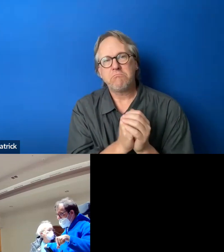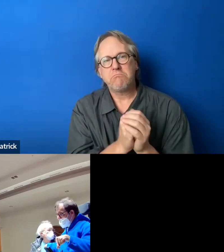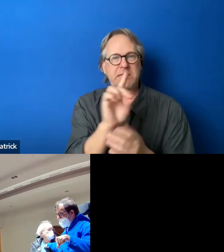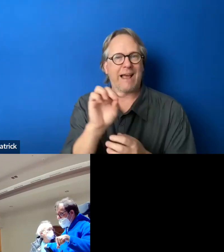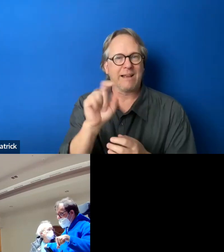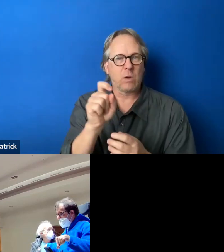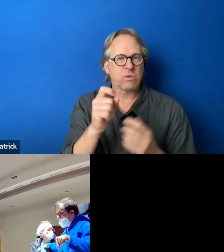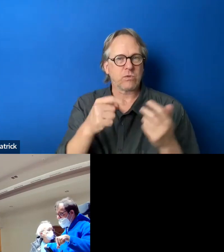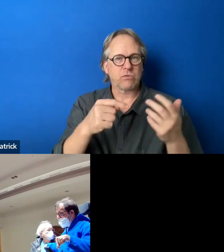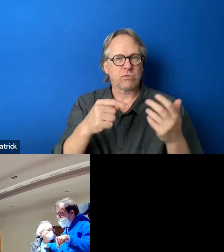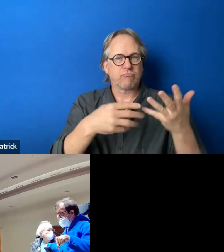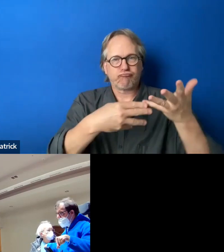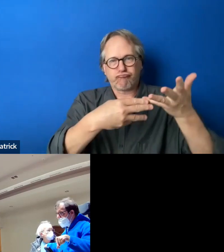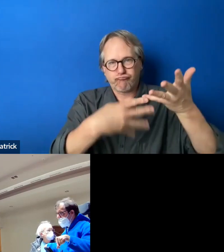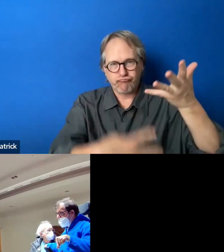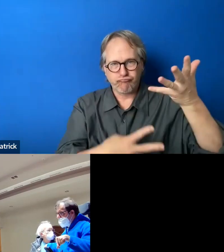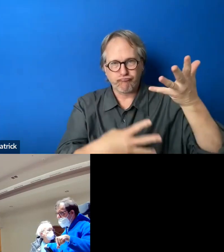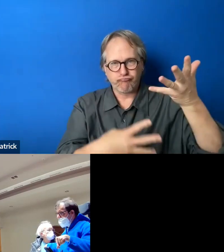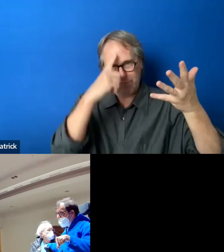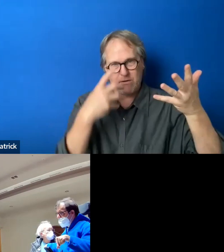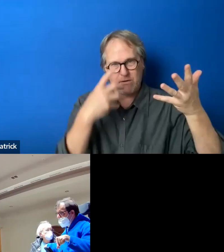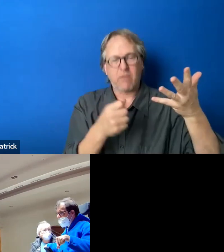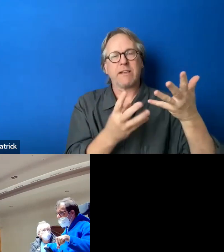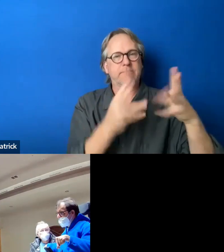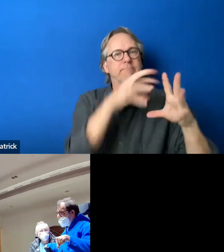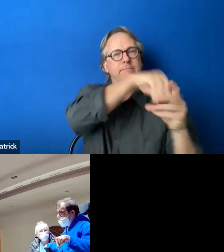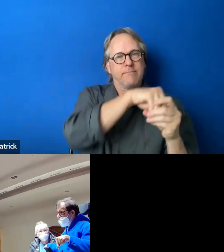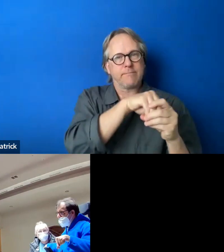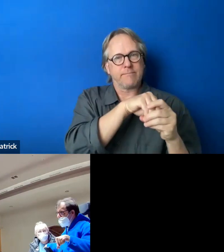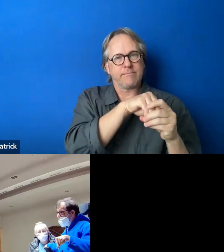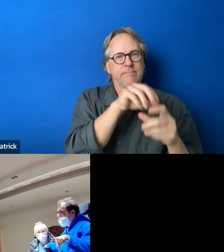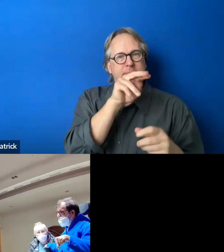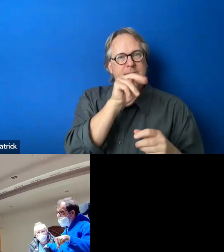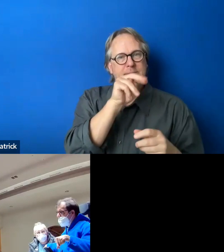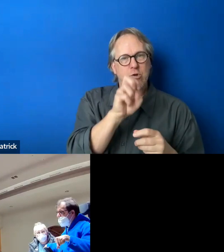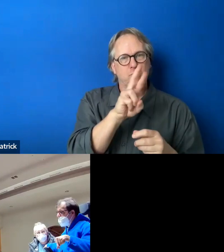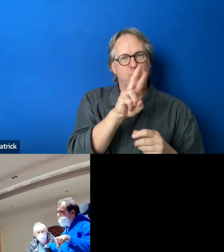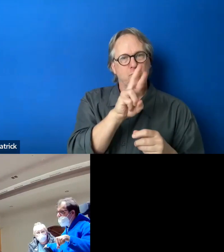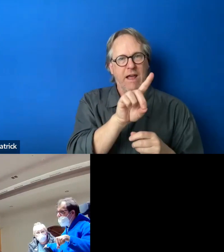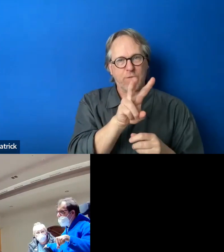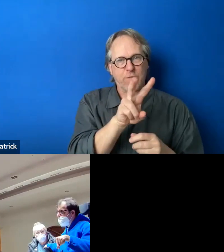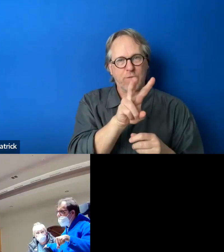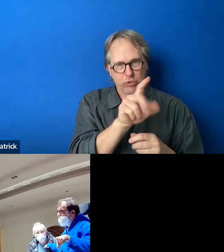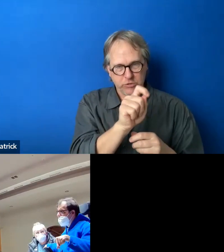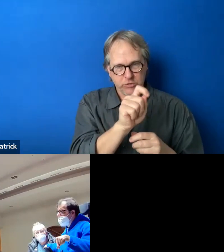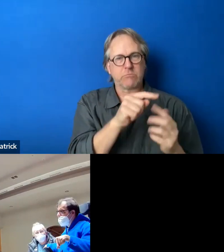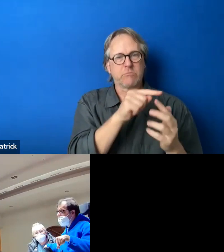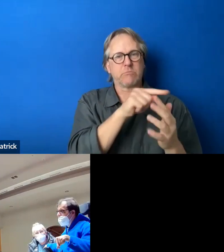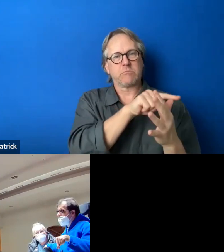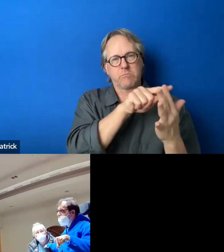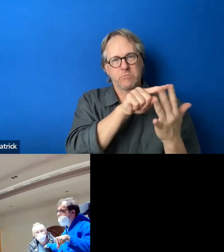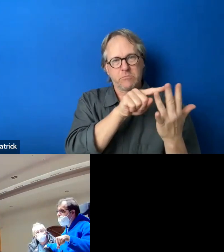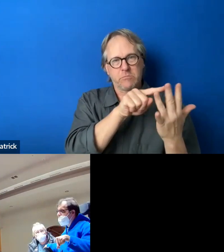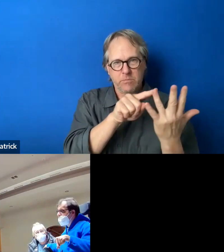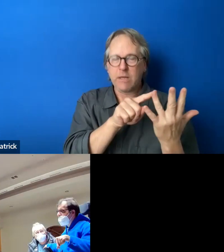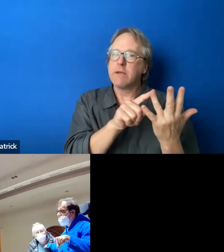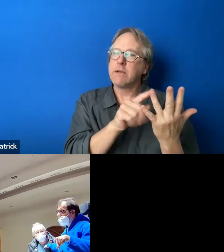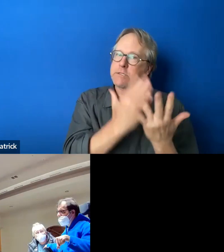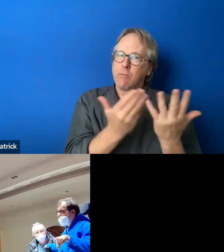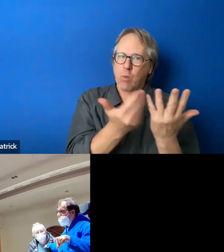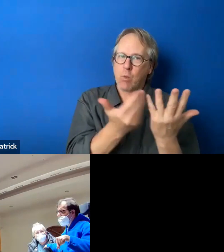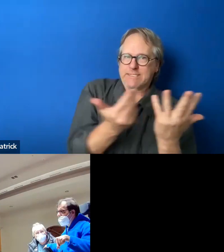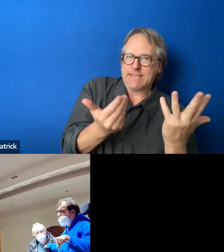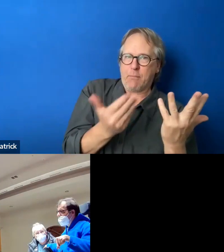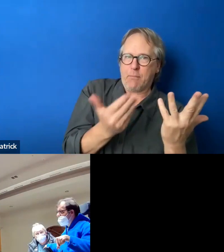diagnoses of various sorts as part of neurodivergence. I know other folks who really prefer to keep those ideas